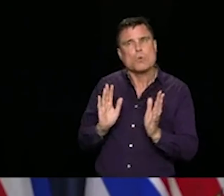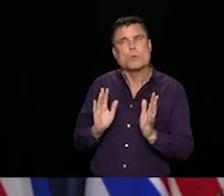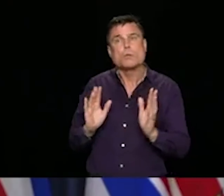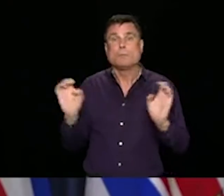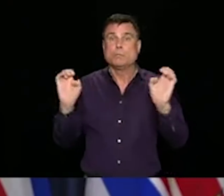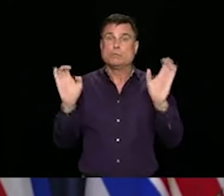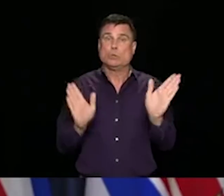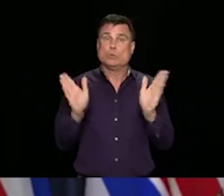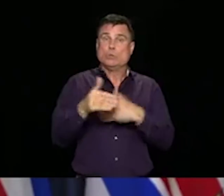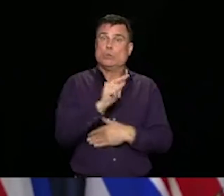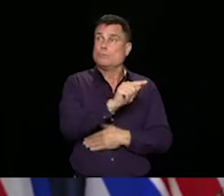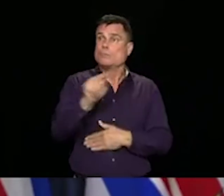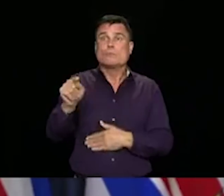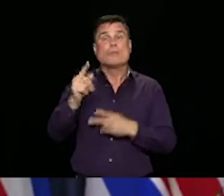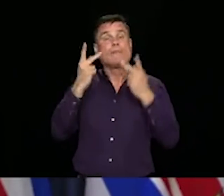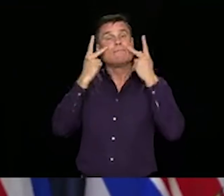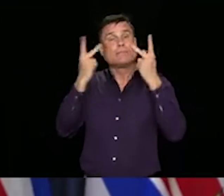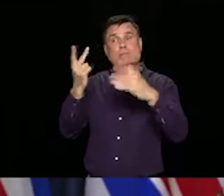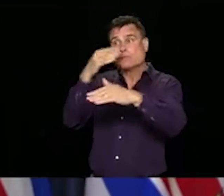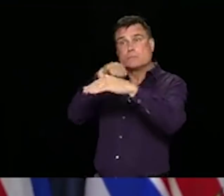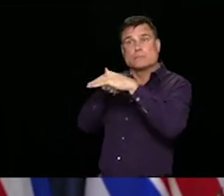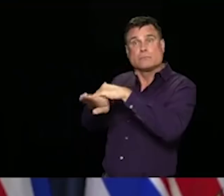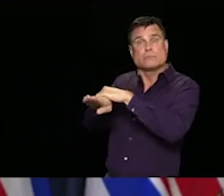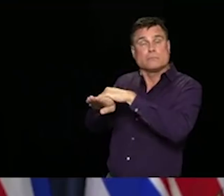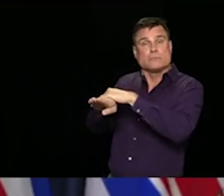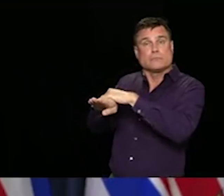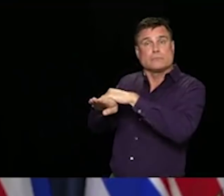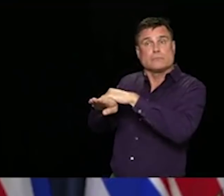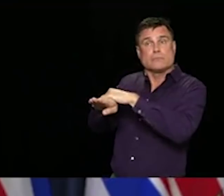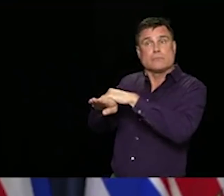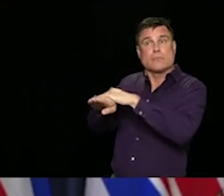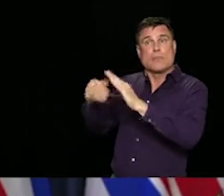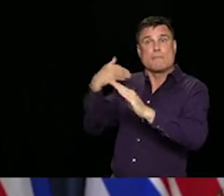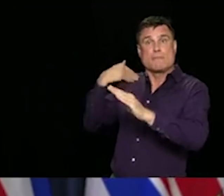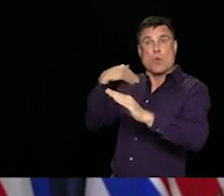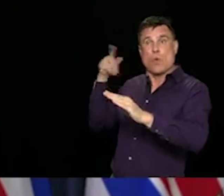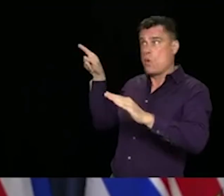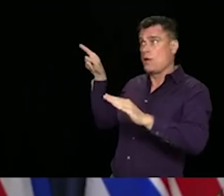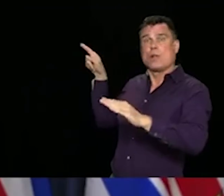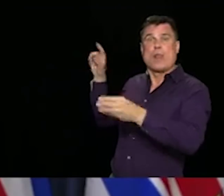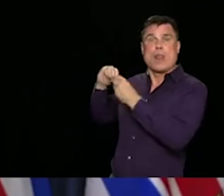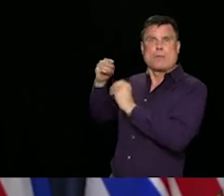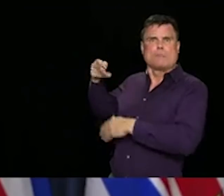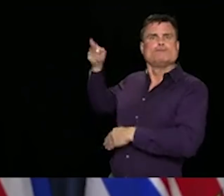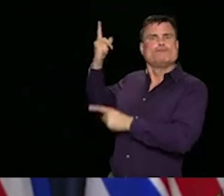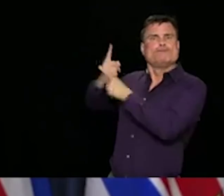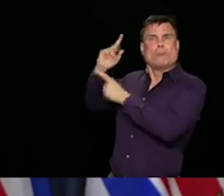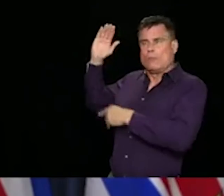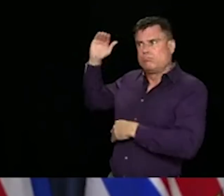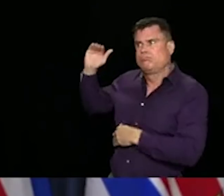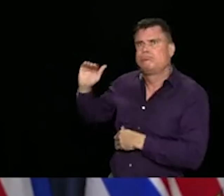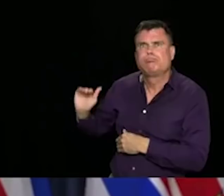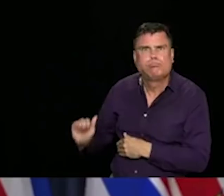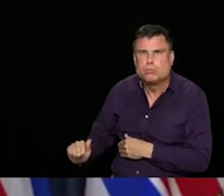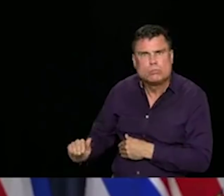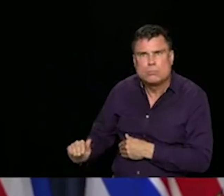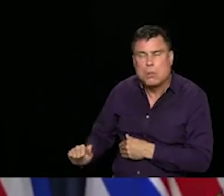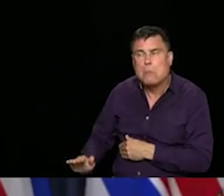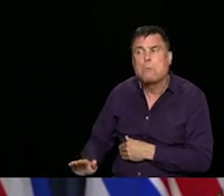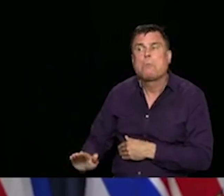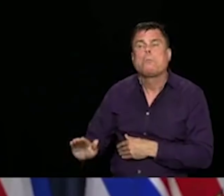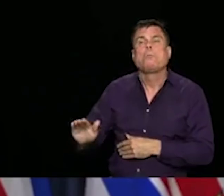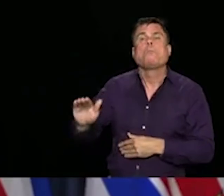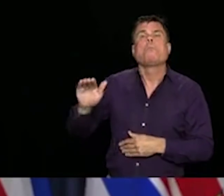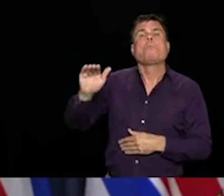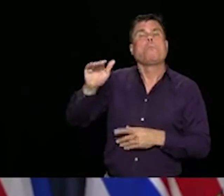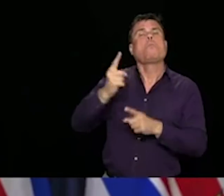normal of emergency room visits, which is significantly up from the bottom at the beginning of April, and indicates people using,